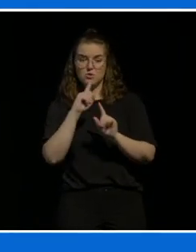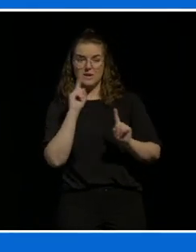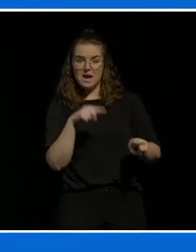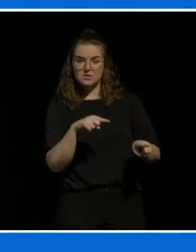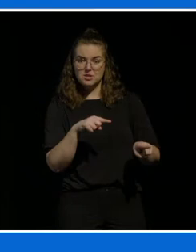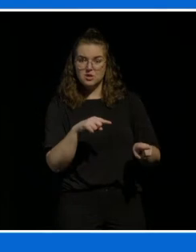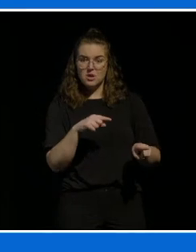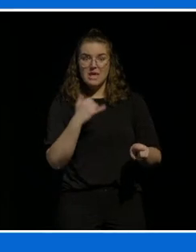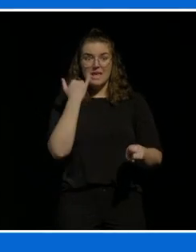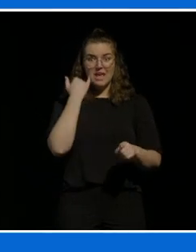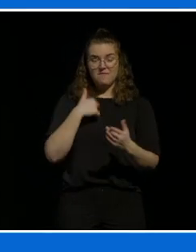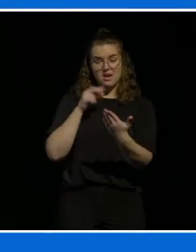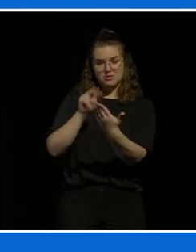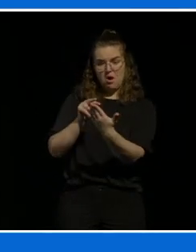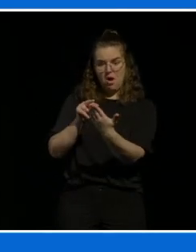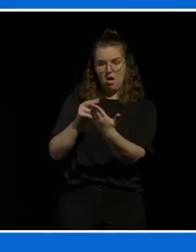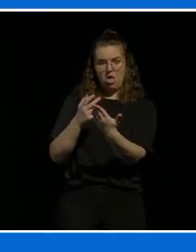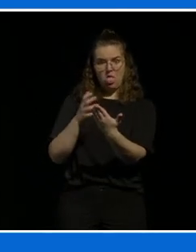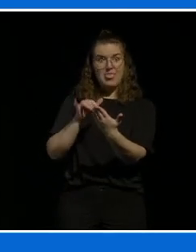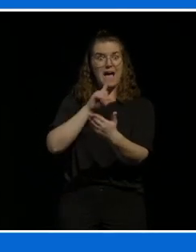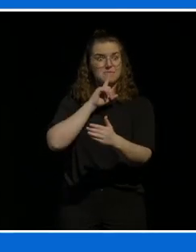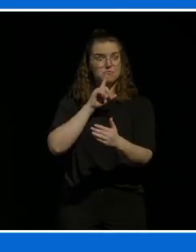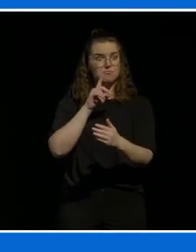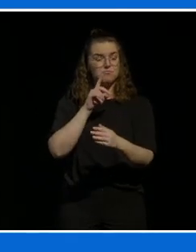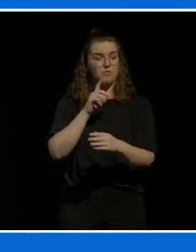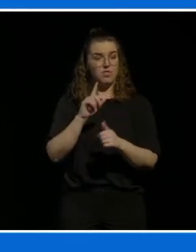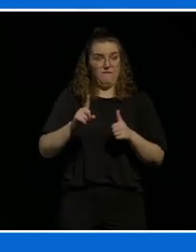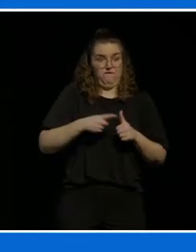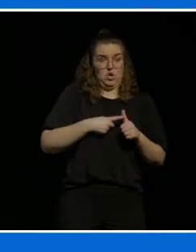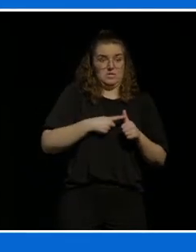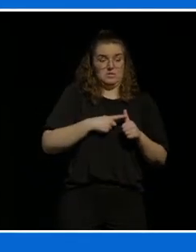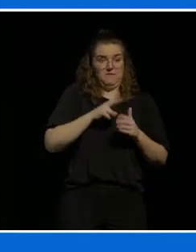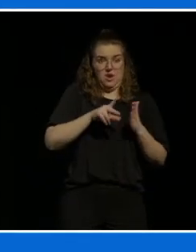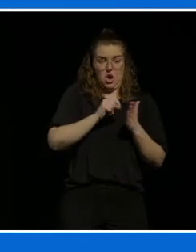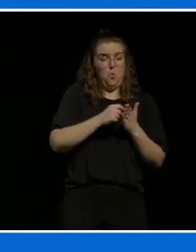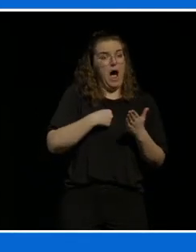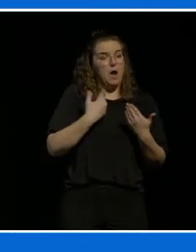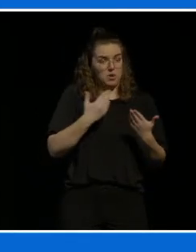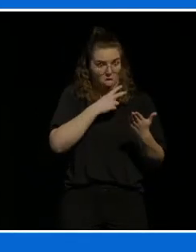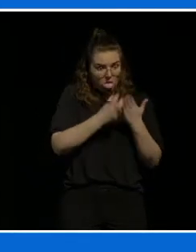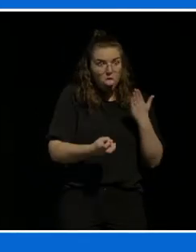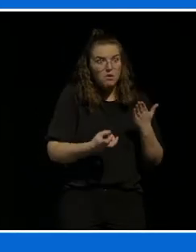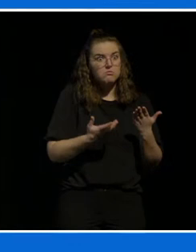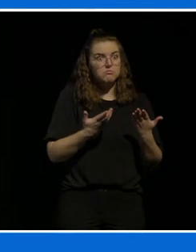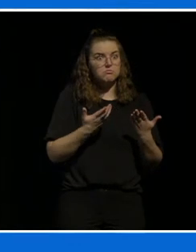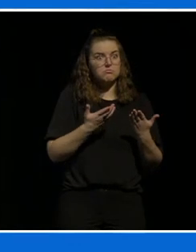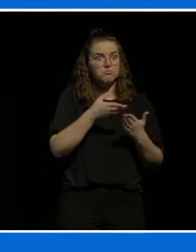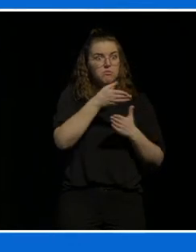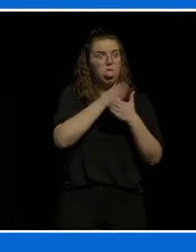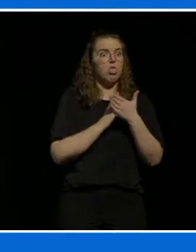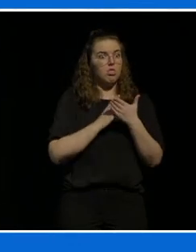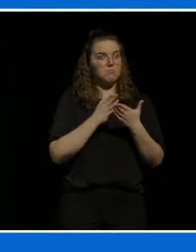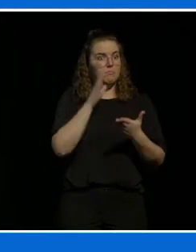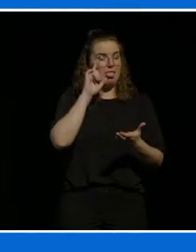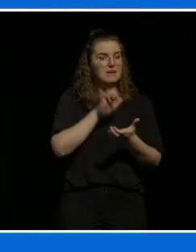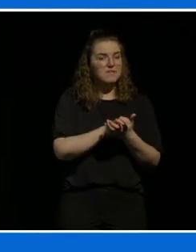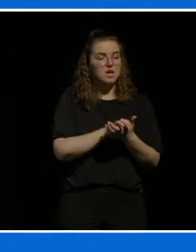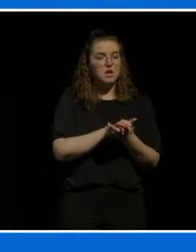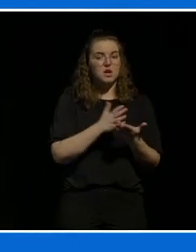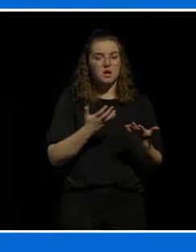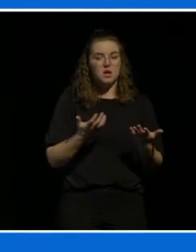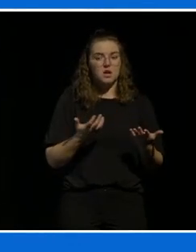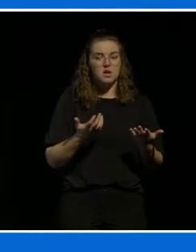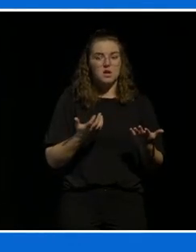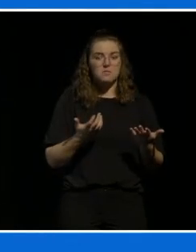anti crack, I would actually believe it, because like the whole business model of all the social media is to like not having to do much work and just like